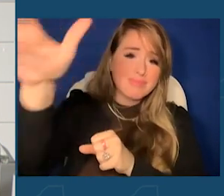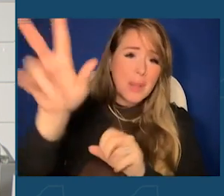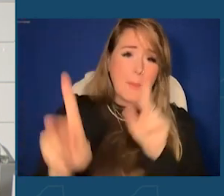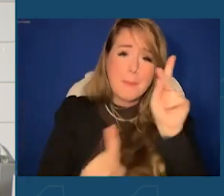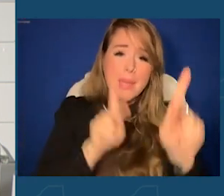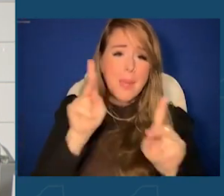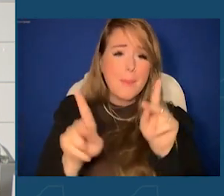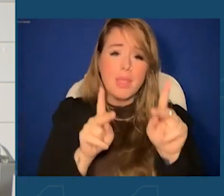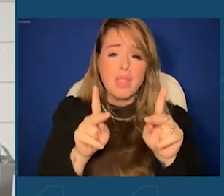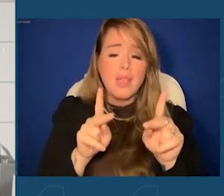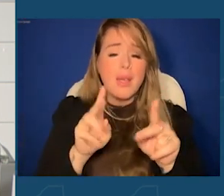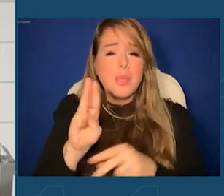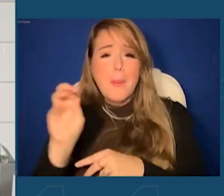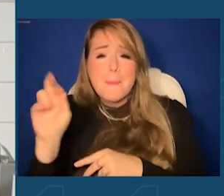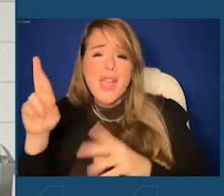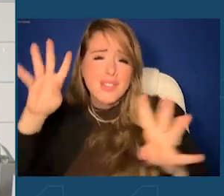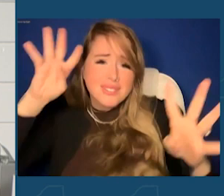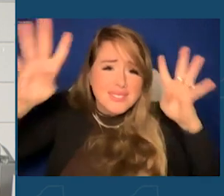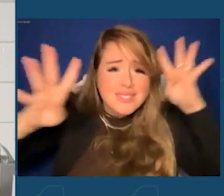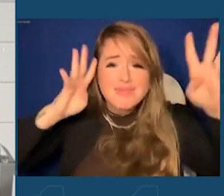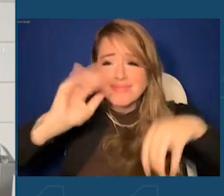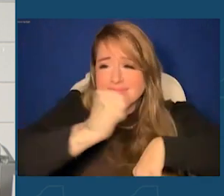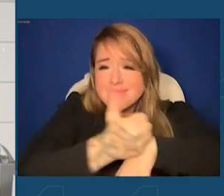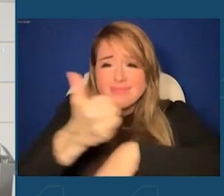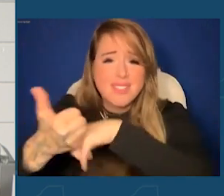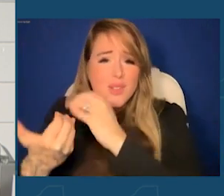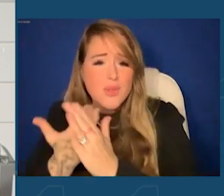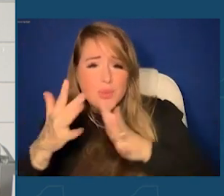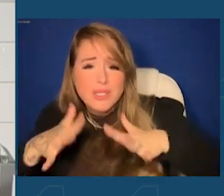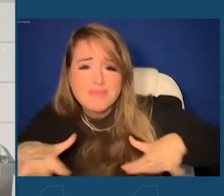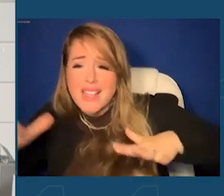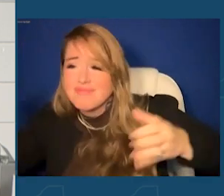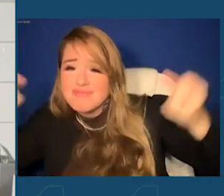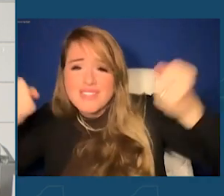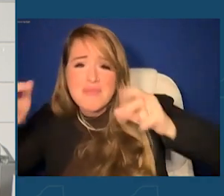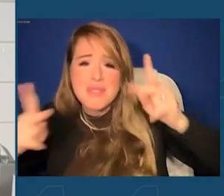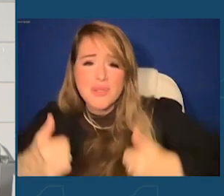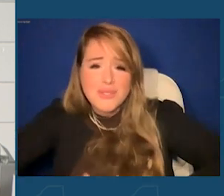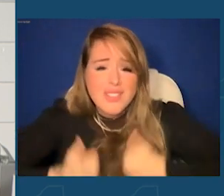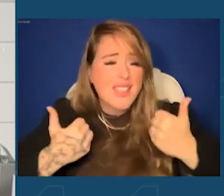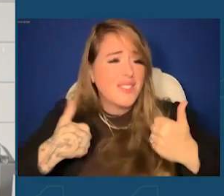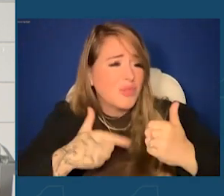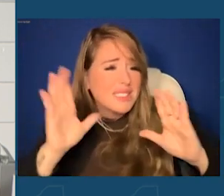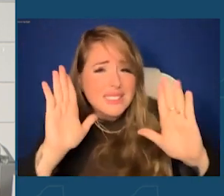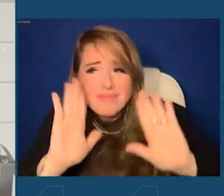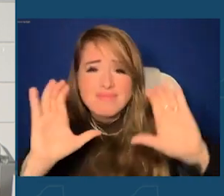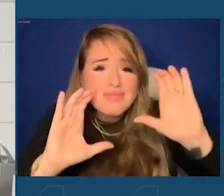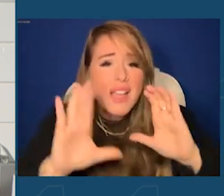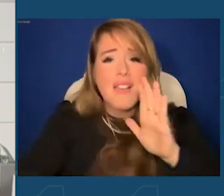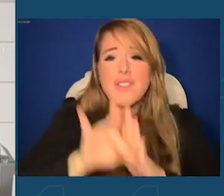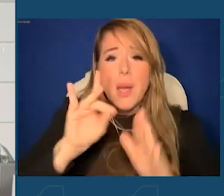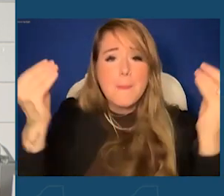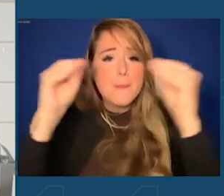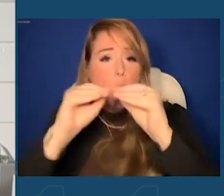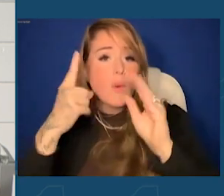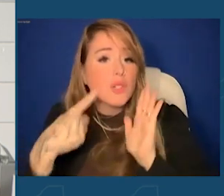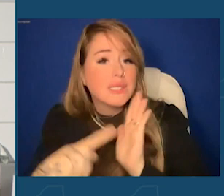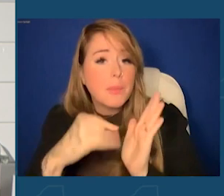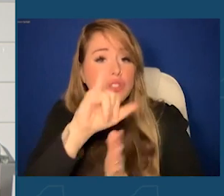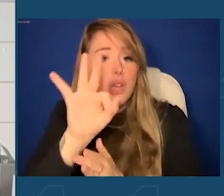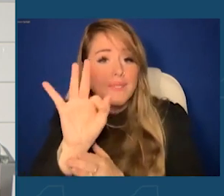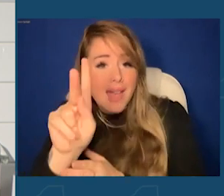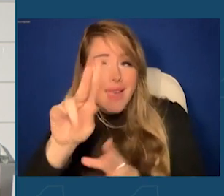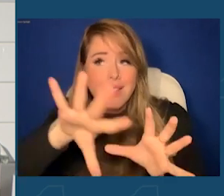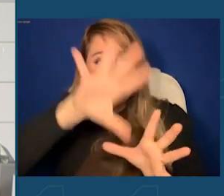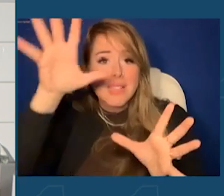ounce of creativity with him and his team to find space, and we are asking for more space. We're looking at hangars at JFK. We've asked for Floyd